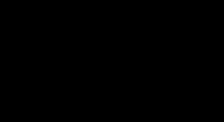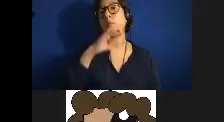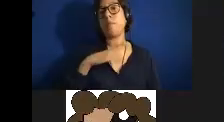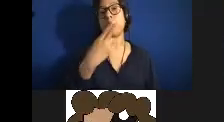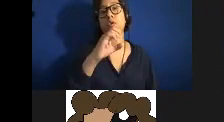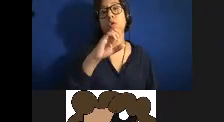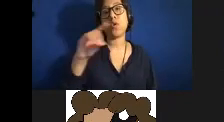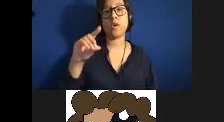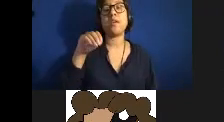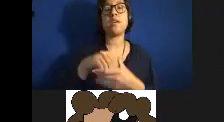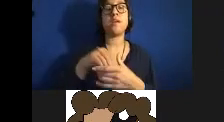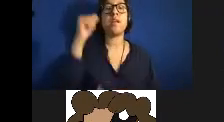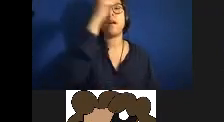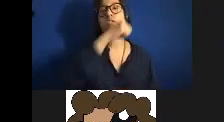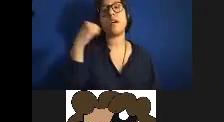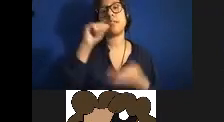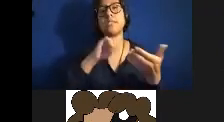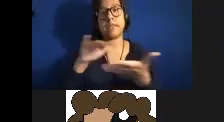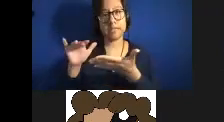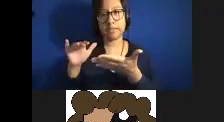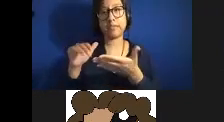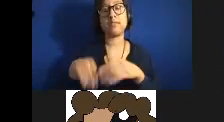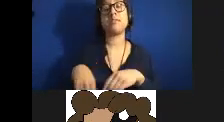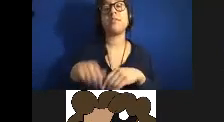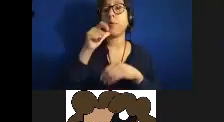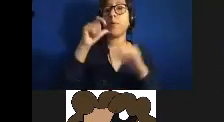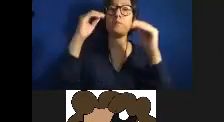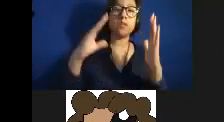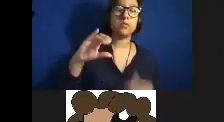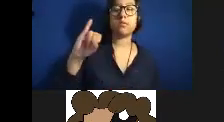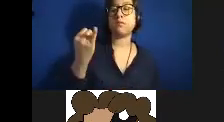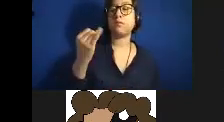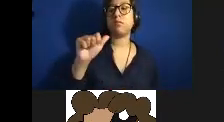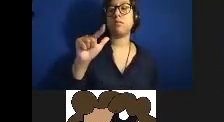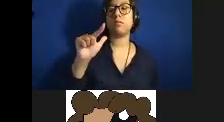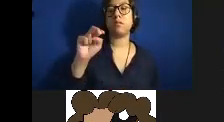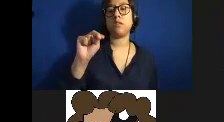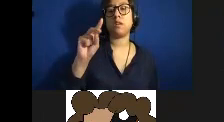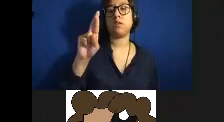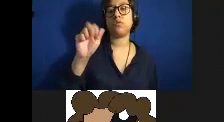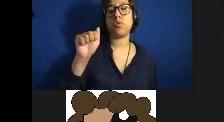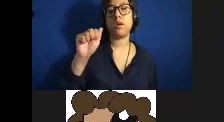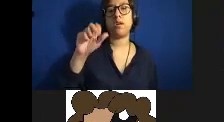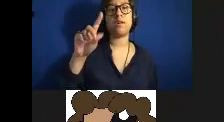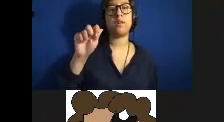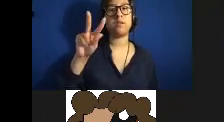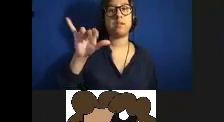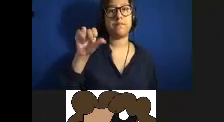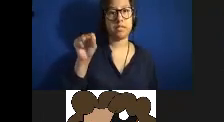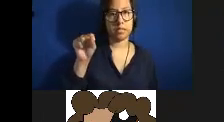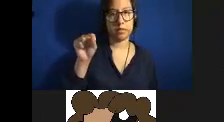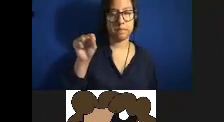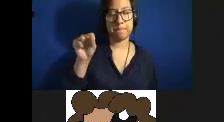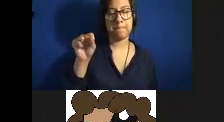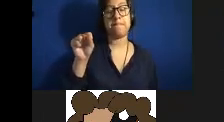Africana Studies. By a professor named Jalandra Davis. And in that class, I not